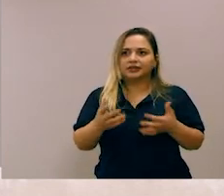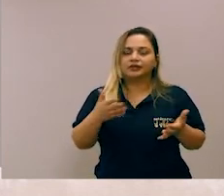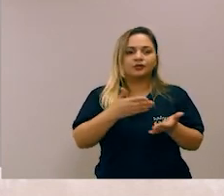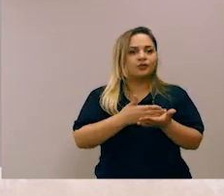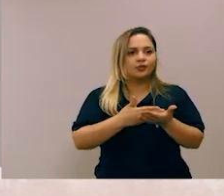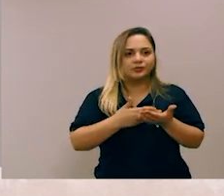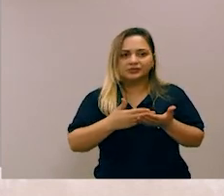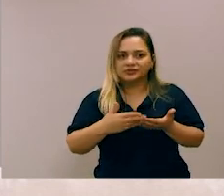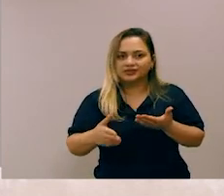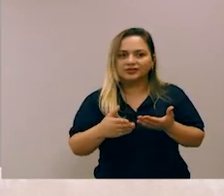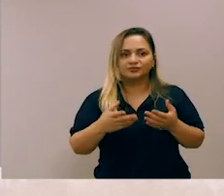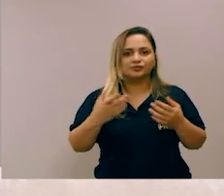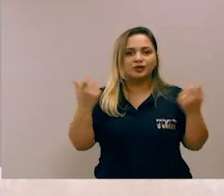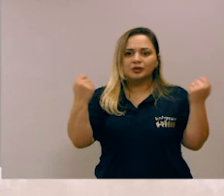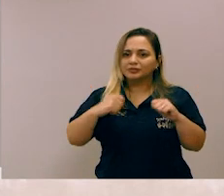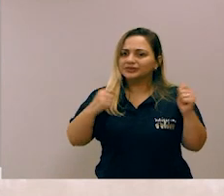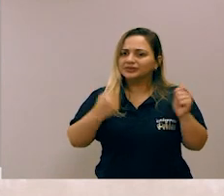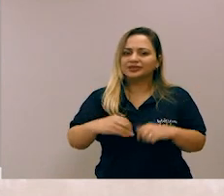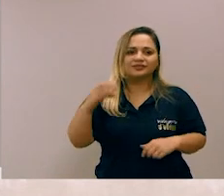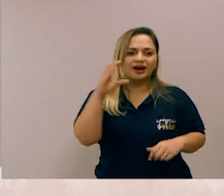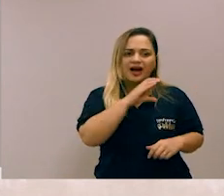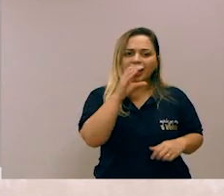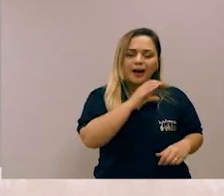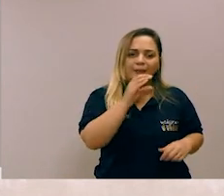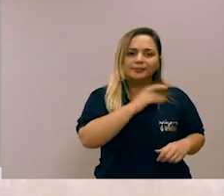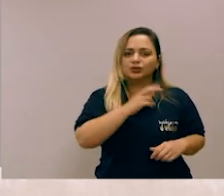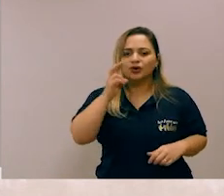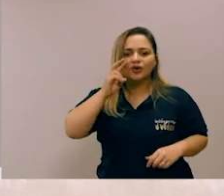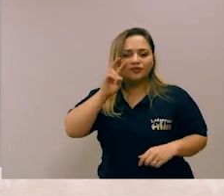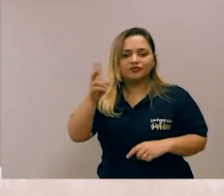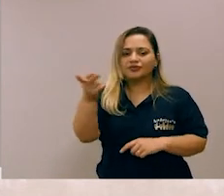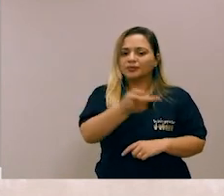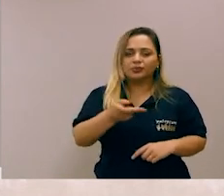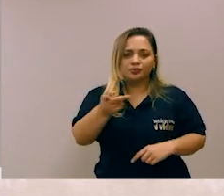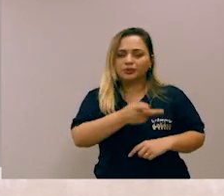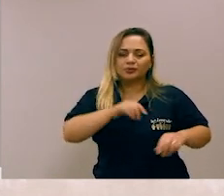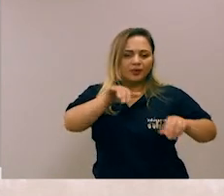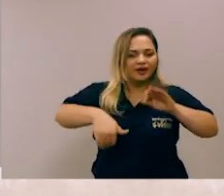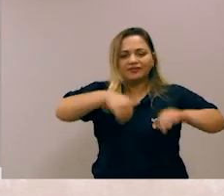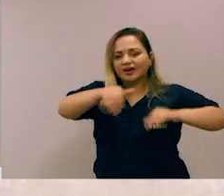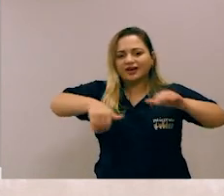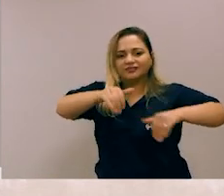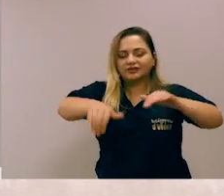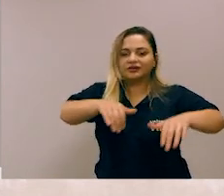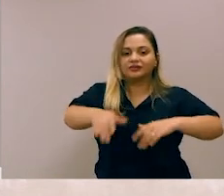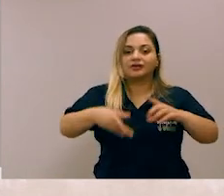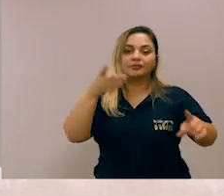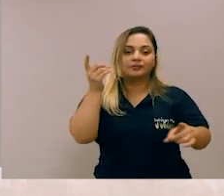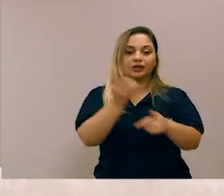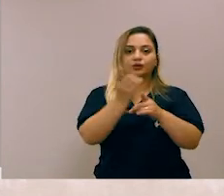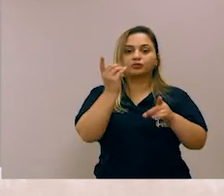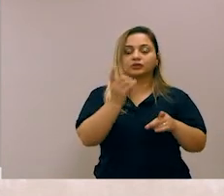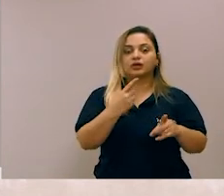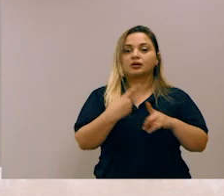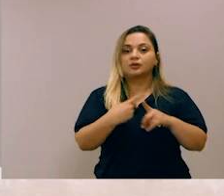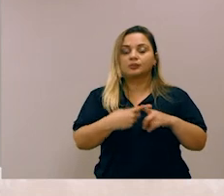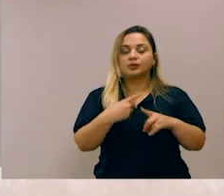needed to scan the place that was not explored to improve the quality of what was found.